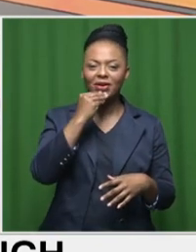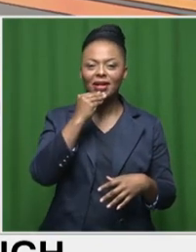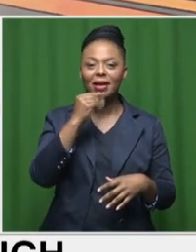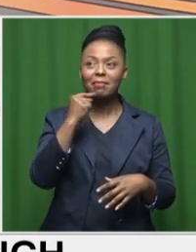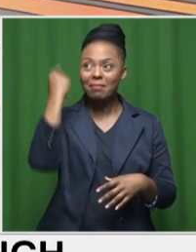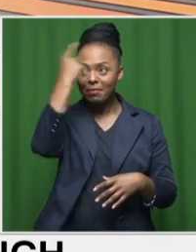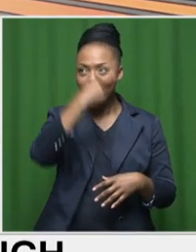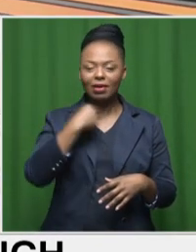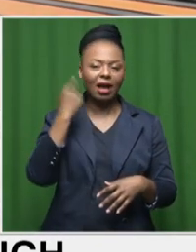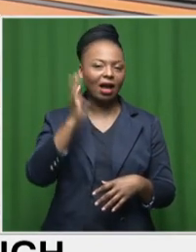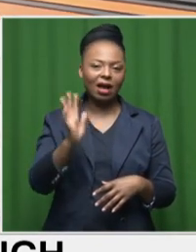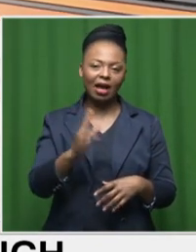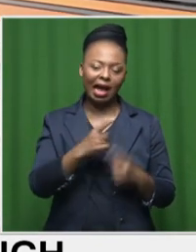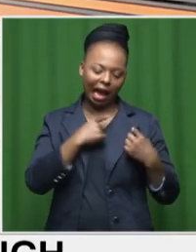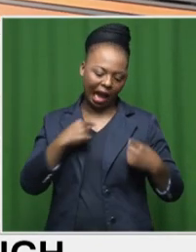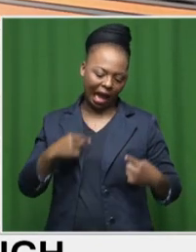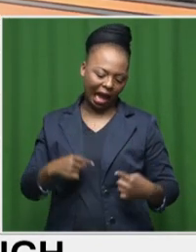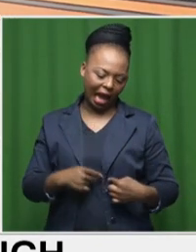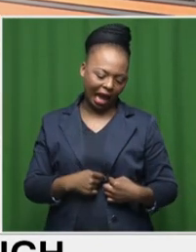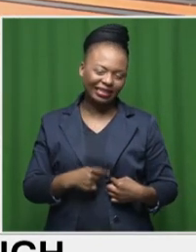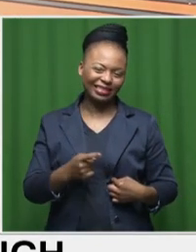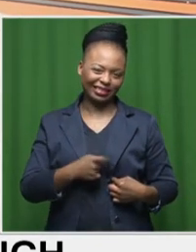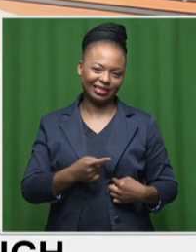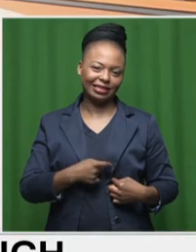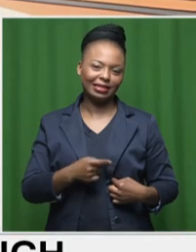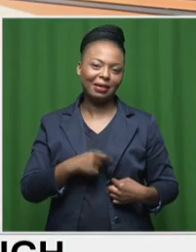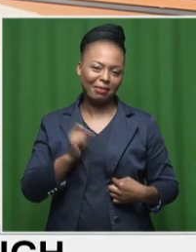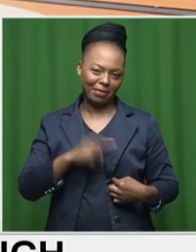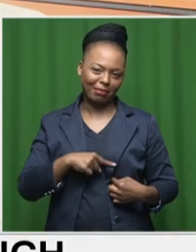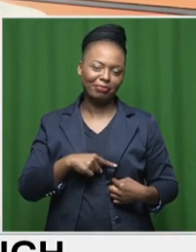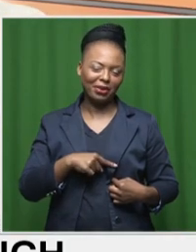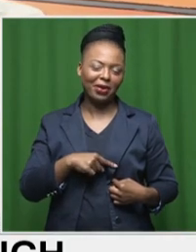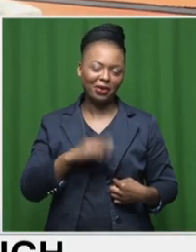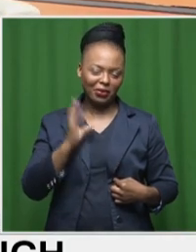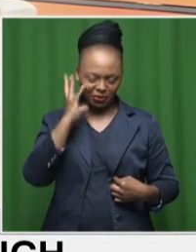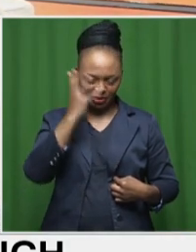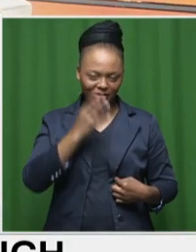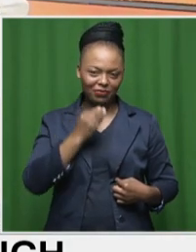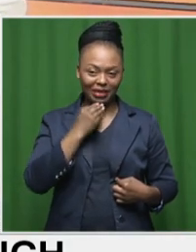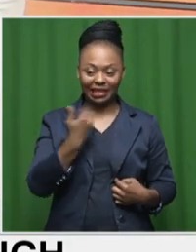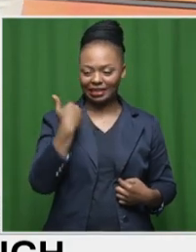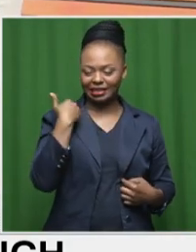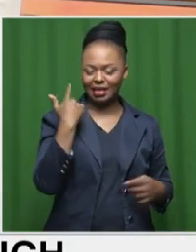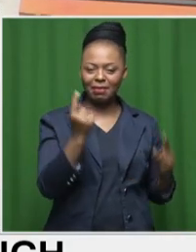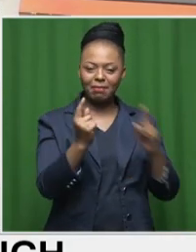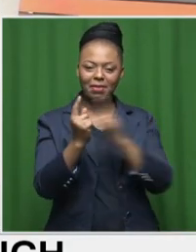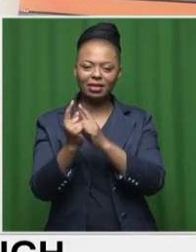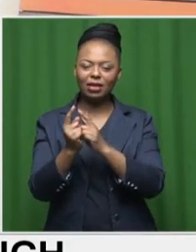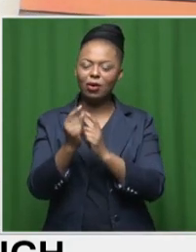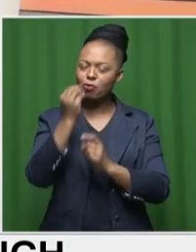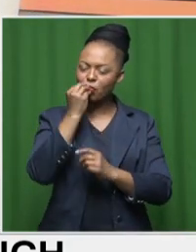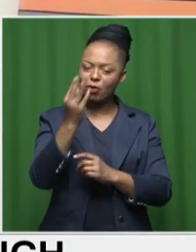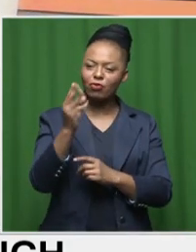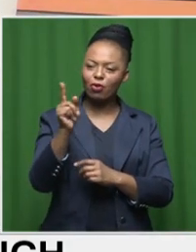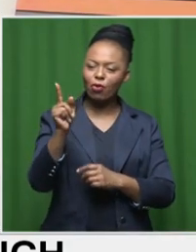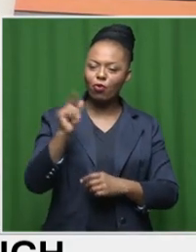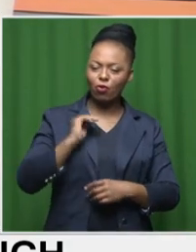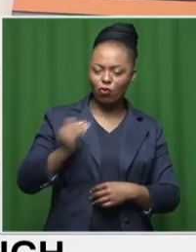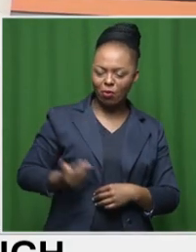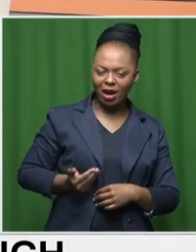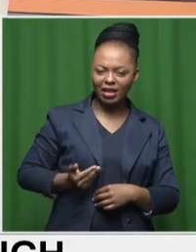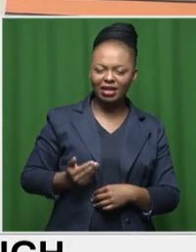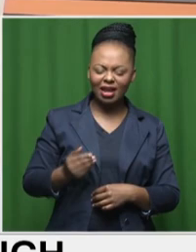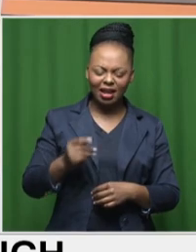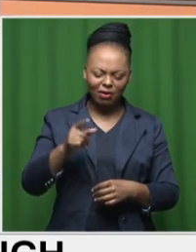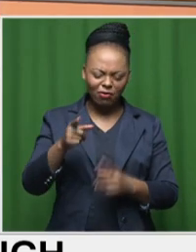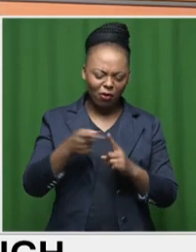And frankly, if we're honored like we were yesterday to meet with a wonderful lady from the home, what was the name of the